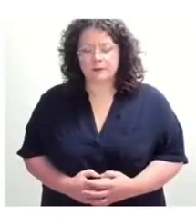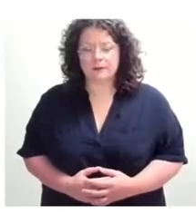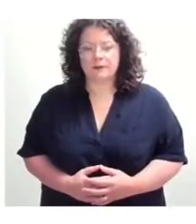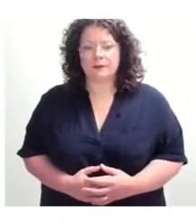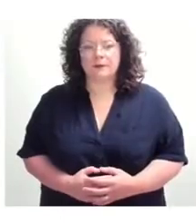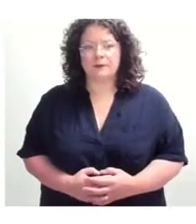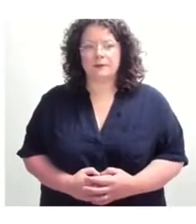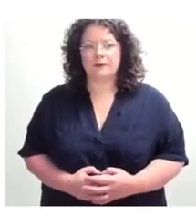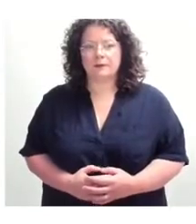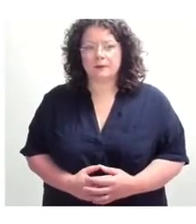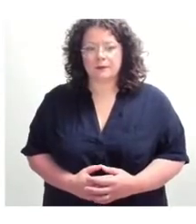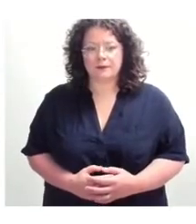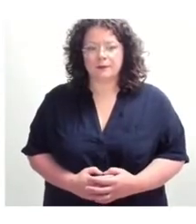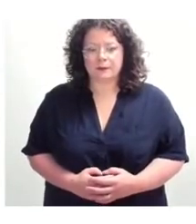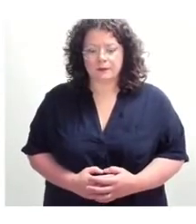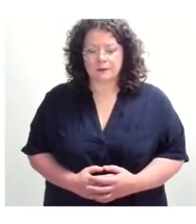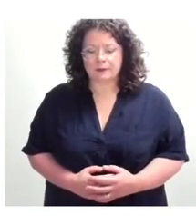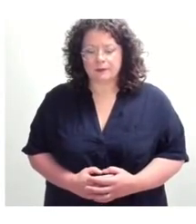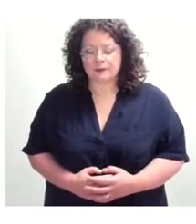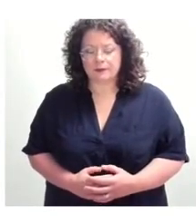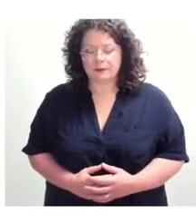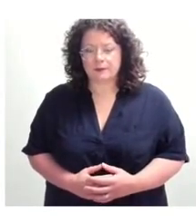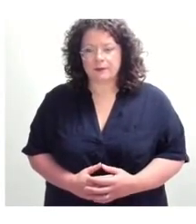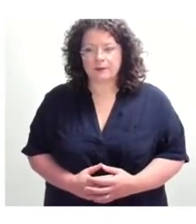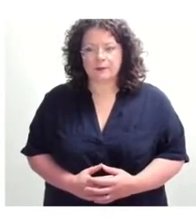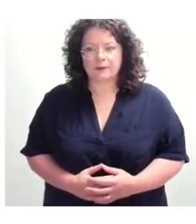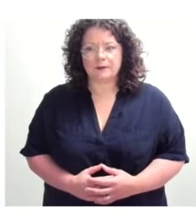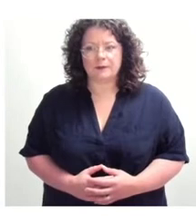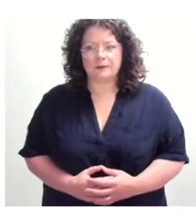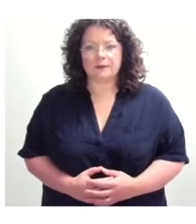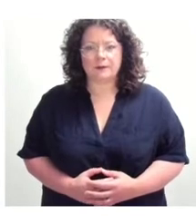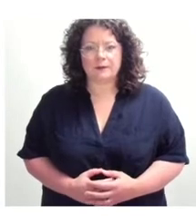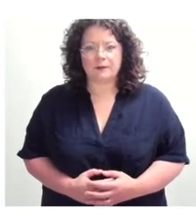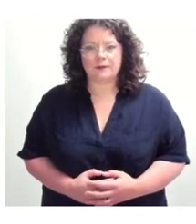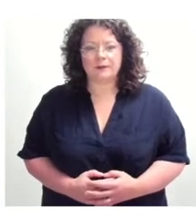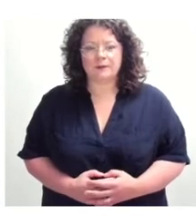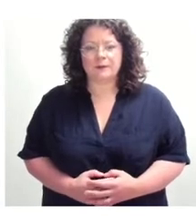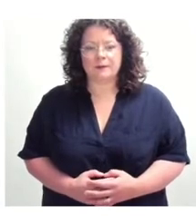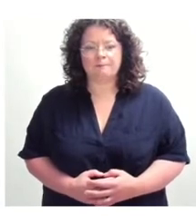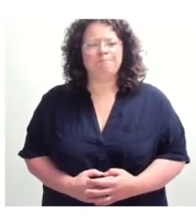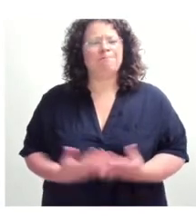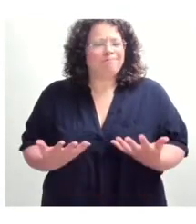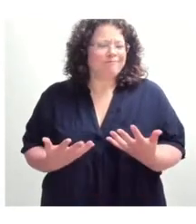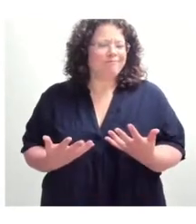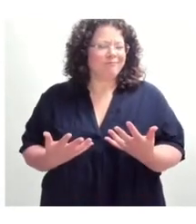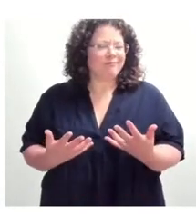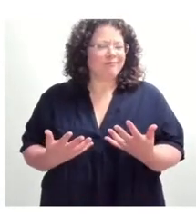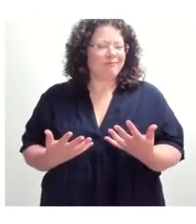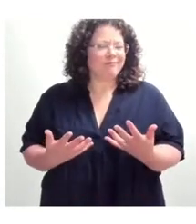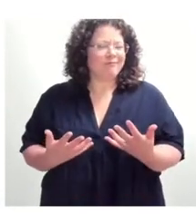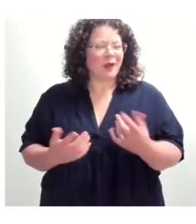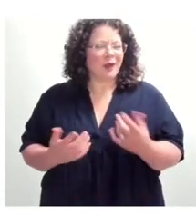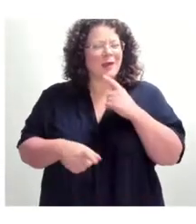about the actual buying process, which obviously, Mark, is your realm. You represent some of the world's greatest brands, and you create